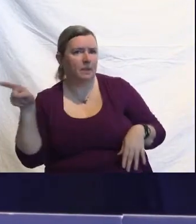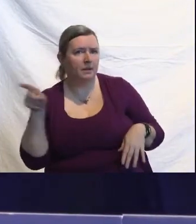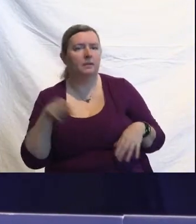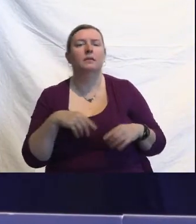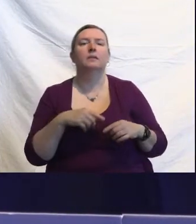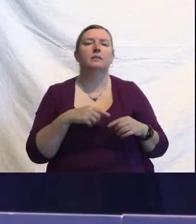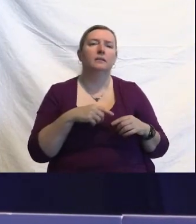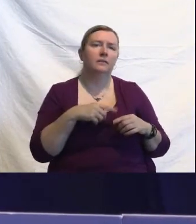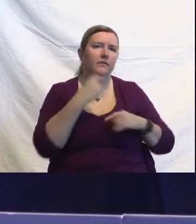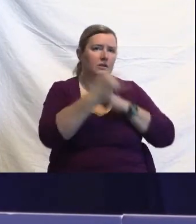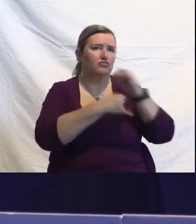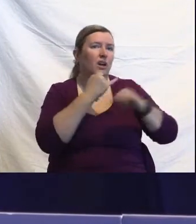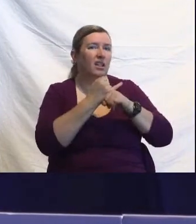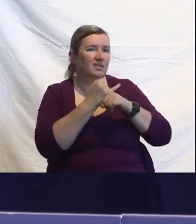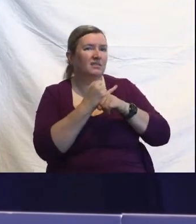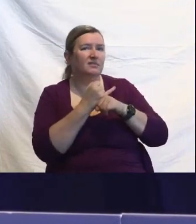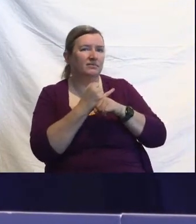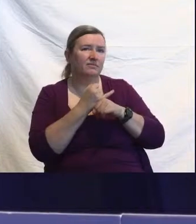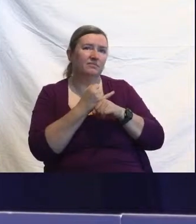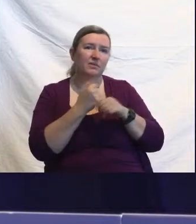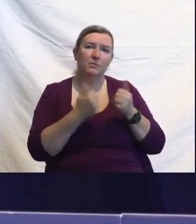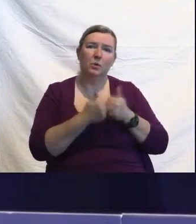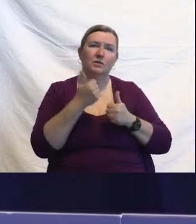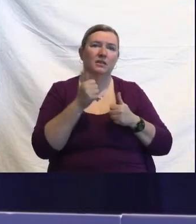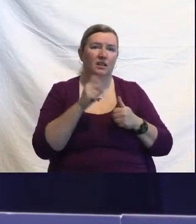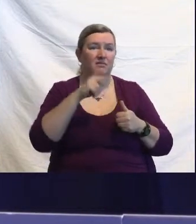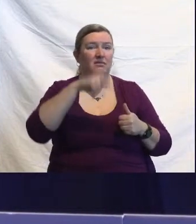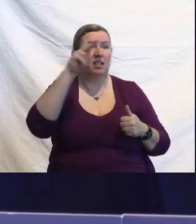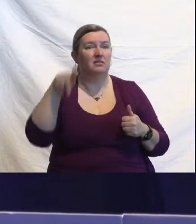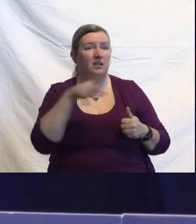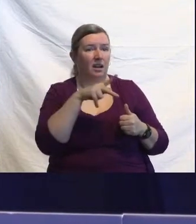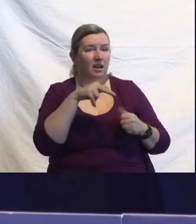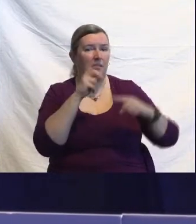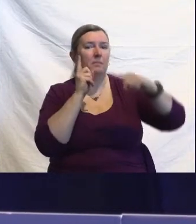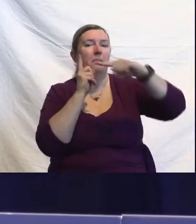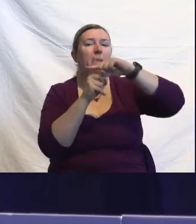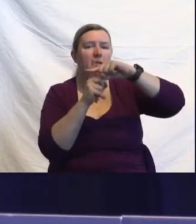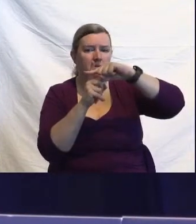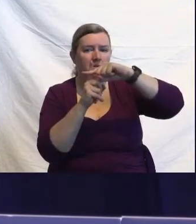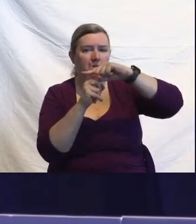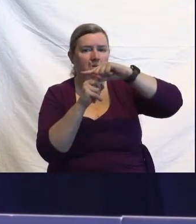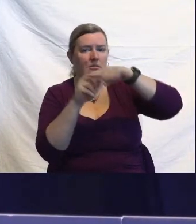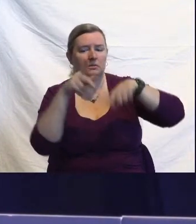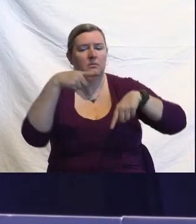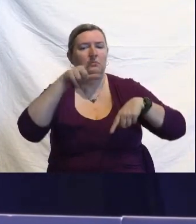Delta Plus. At this point, the surveillance reports that Tina shares